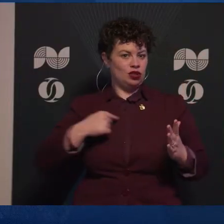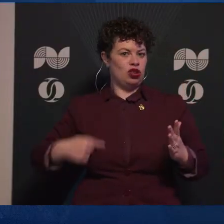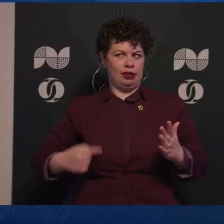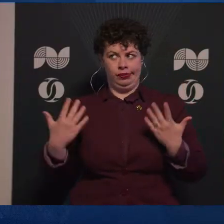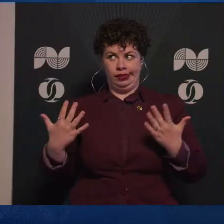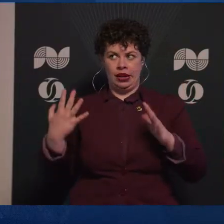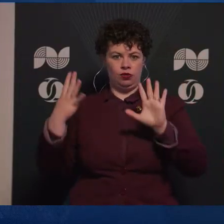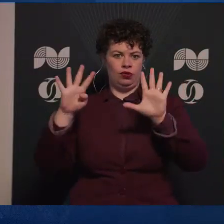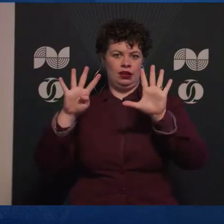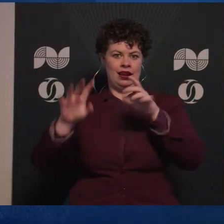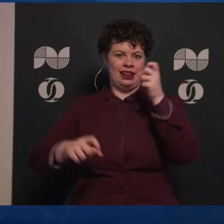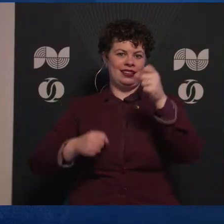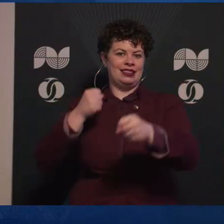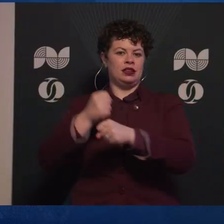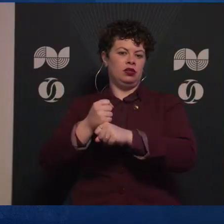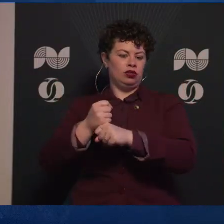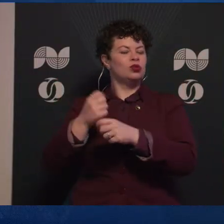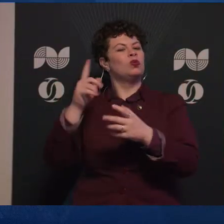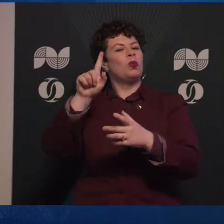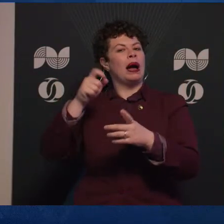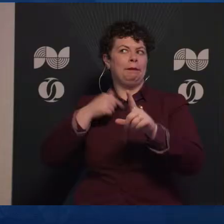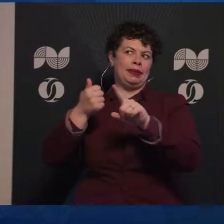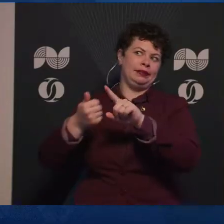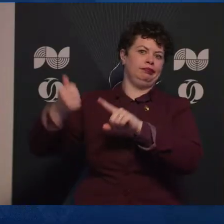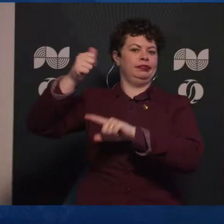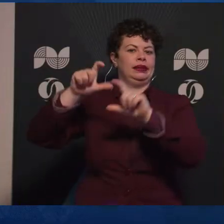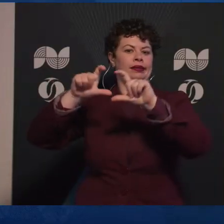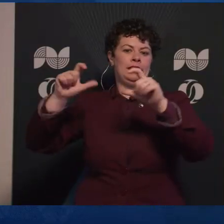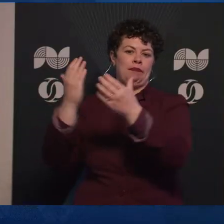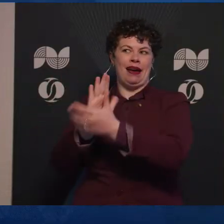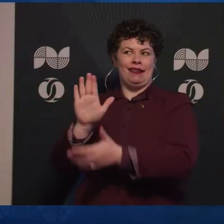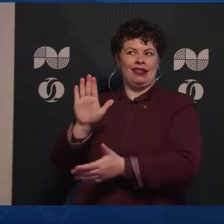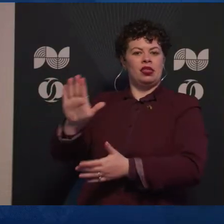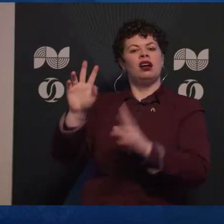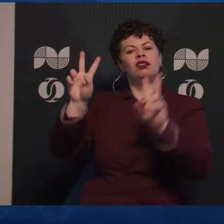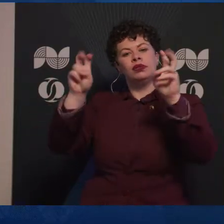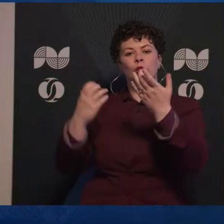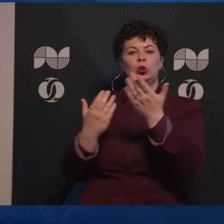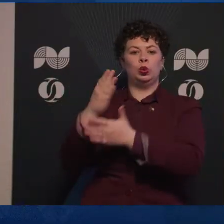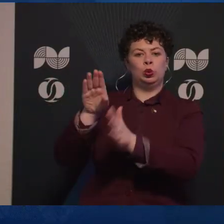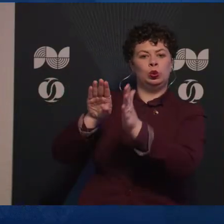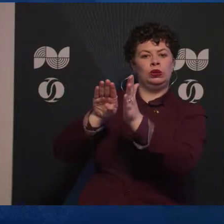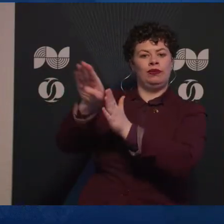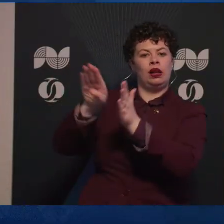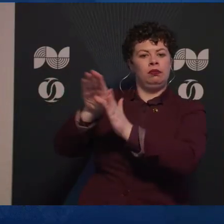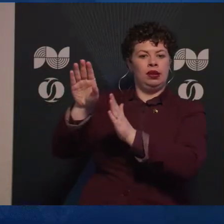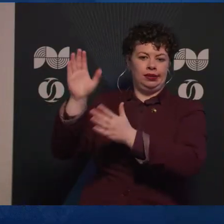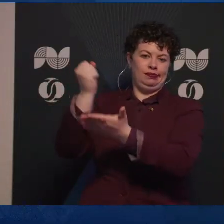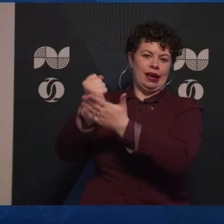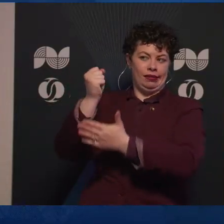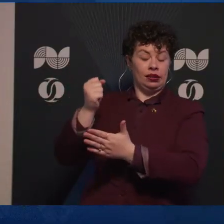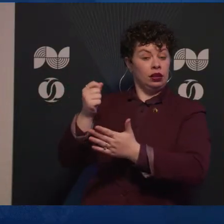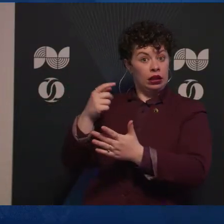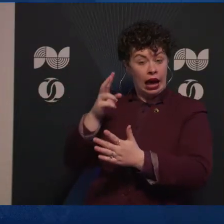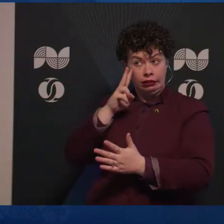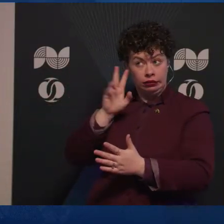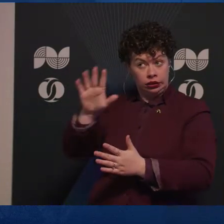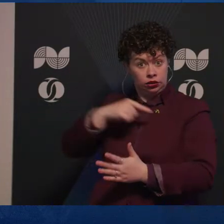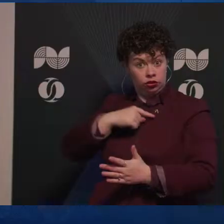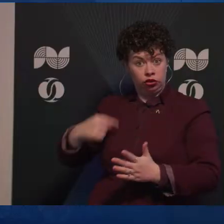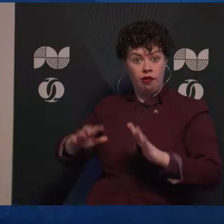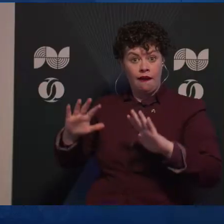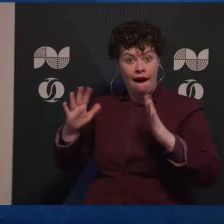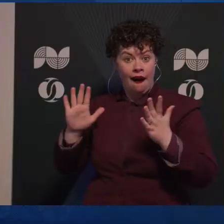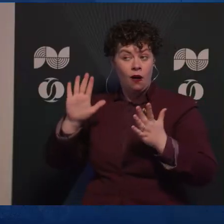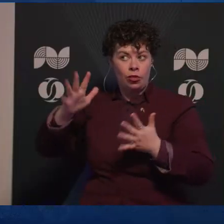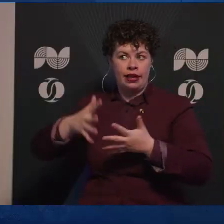of another bank called the New Development Bank. And I've seen how that country has successfully utilized industrial policy to fast